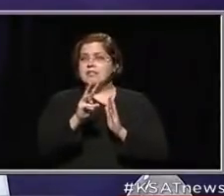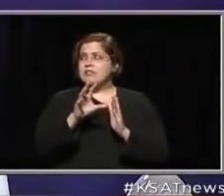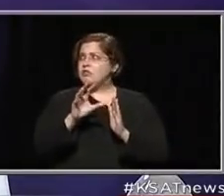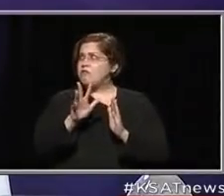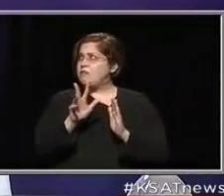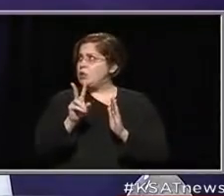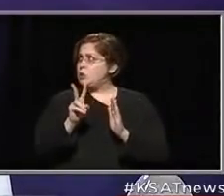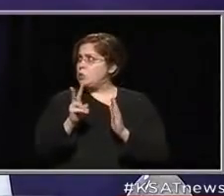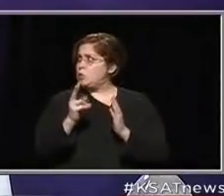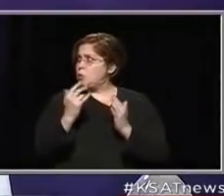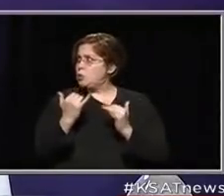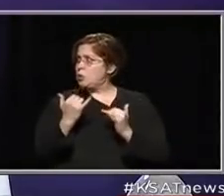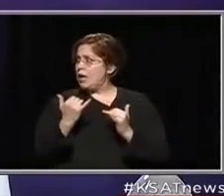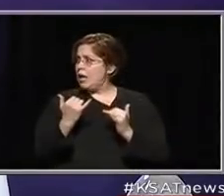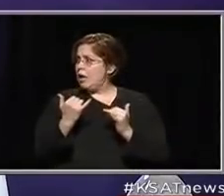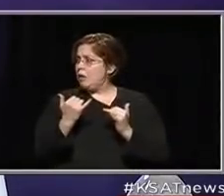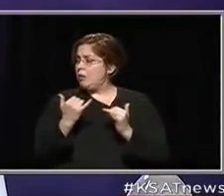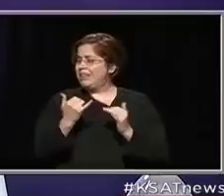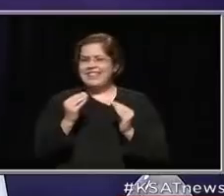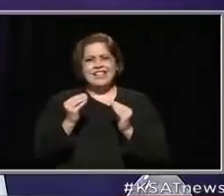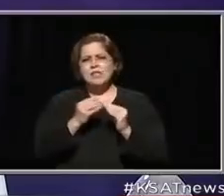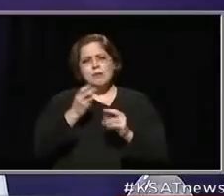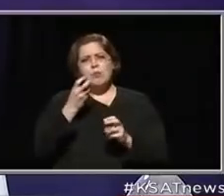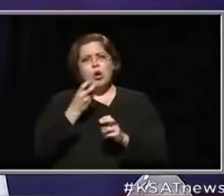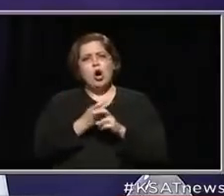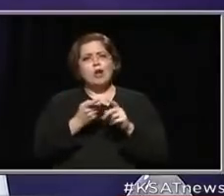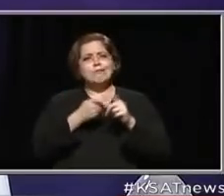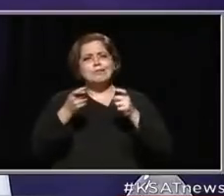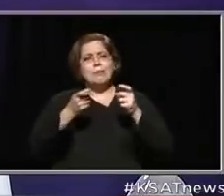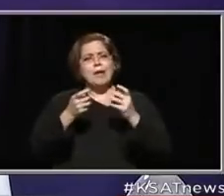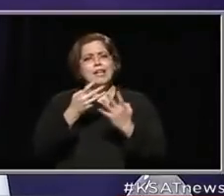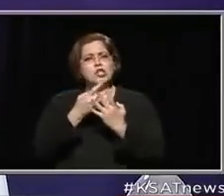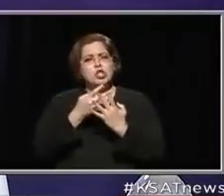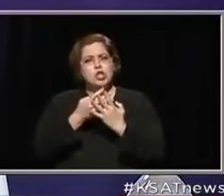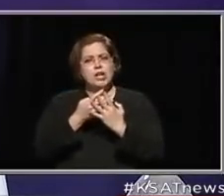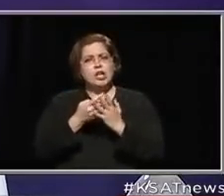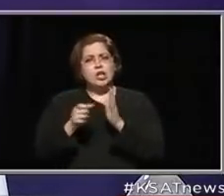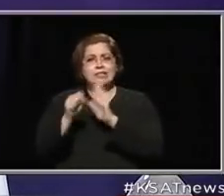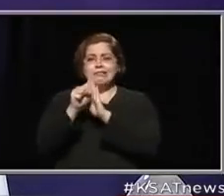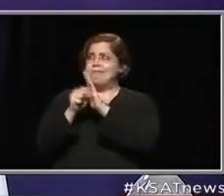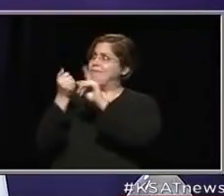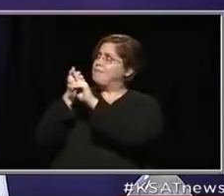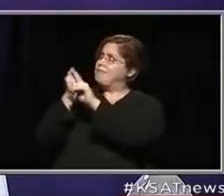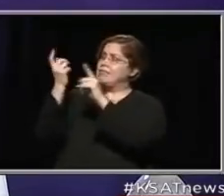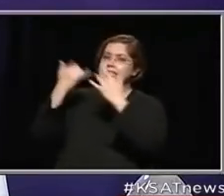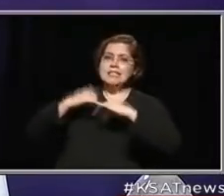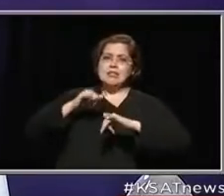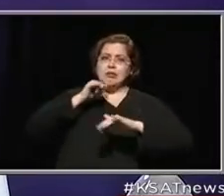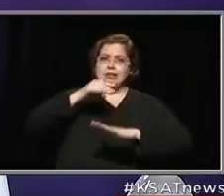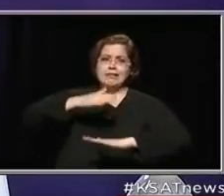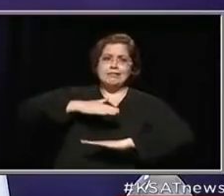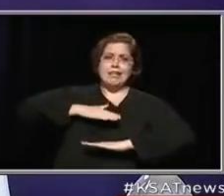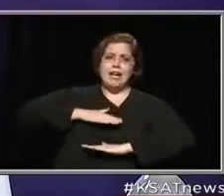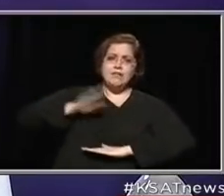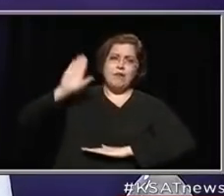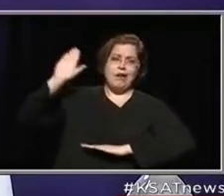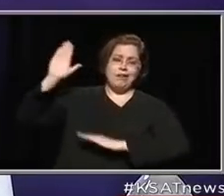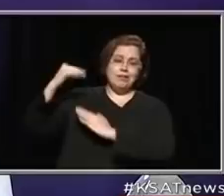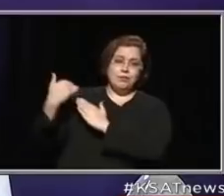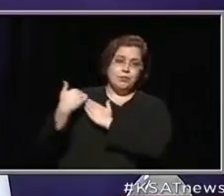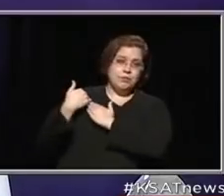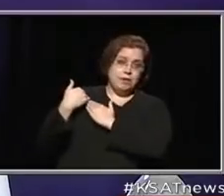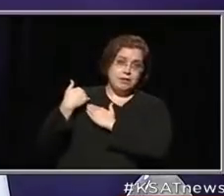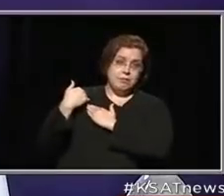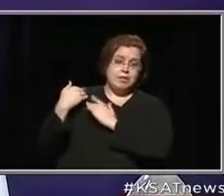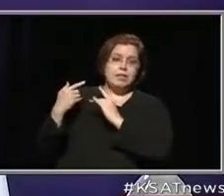3,652 now, and it's making it much harder to manage the jail. The state still is not meeting its responsibility